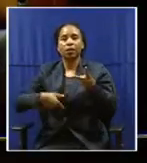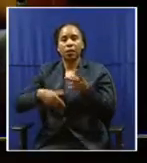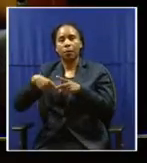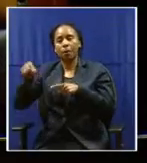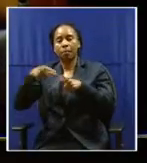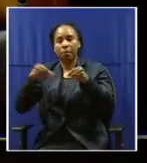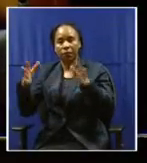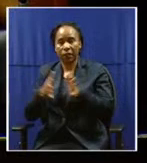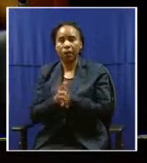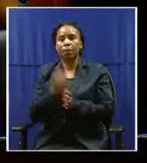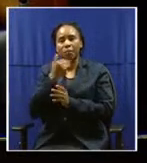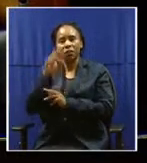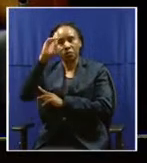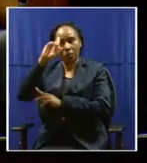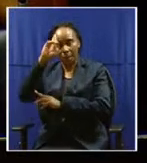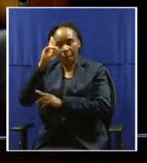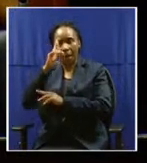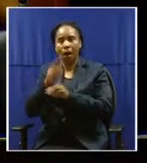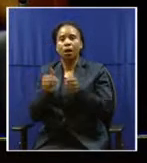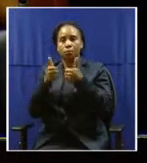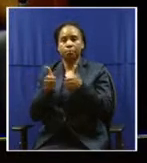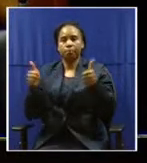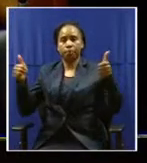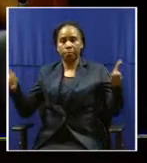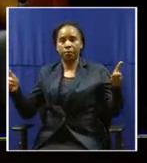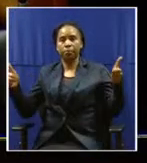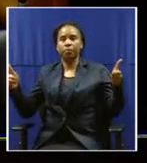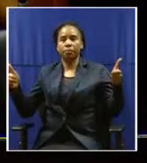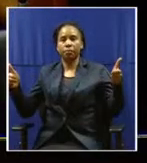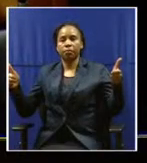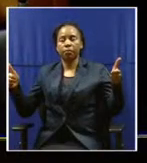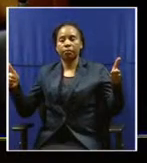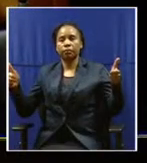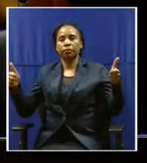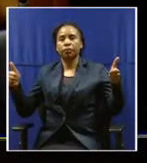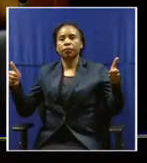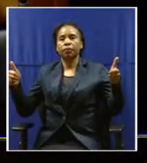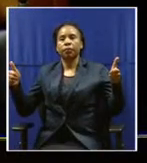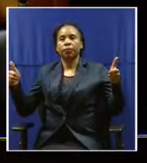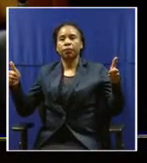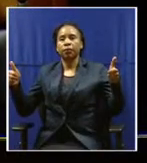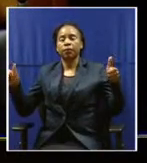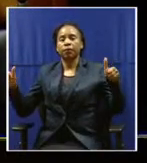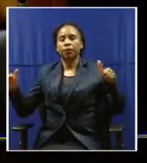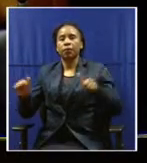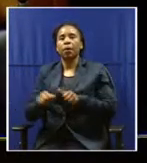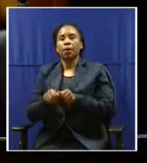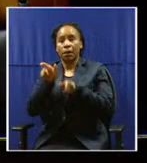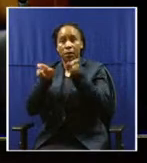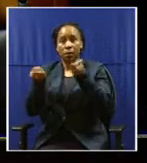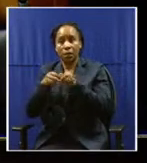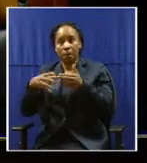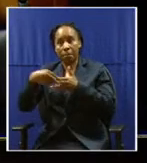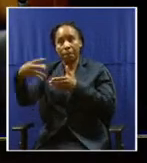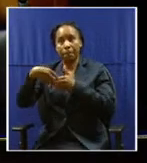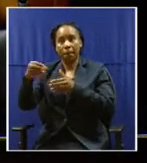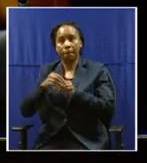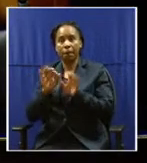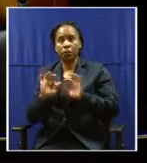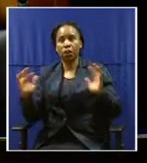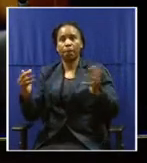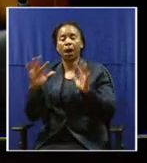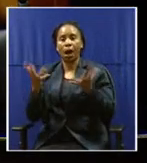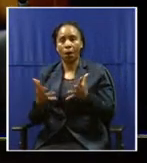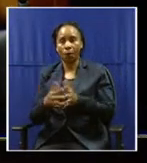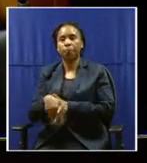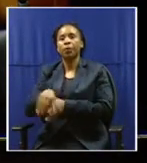sitting, the arms and the usher will leave the chamber in the following order. The Speaker of the